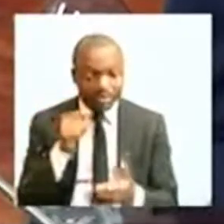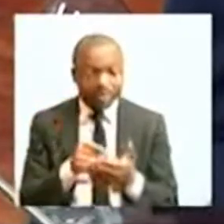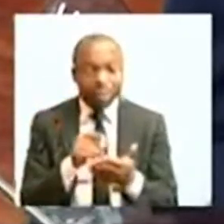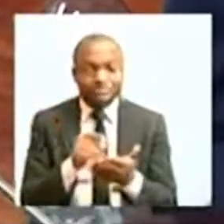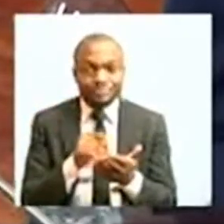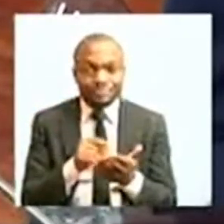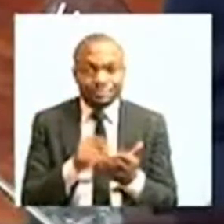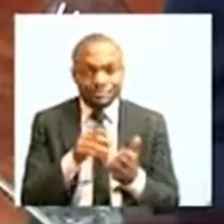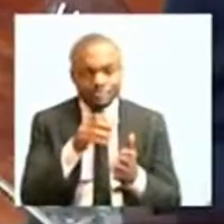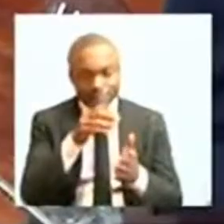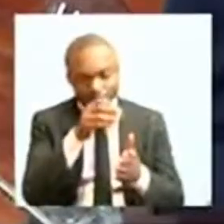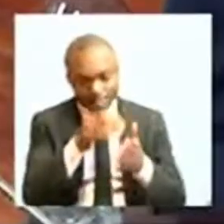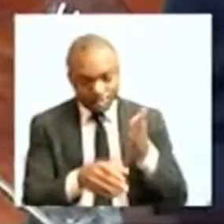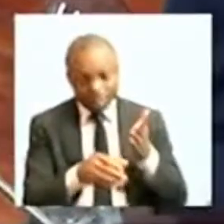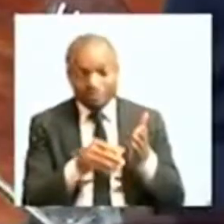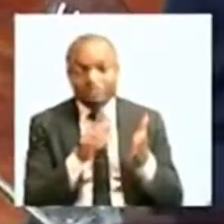clause